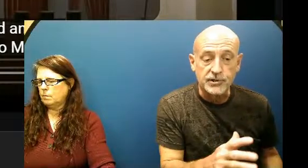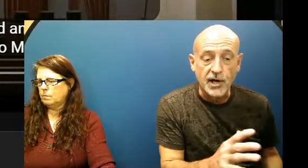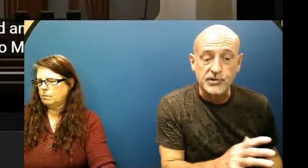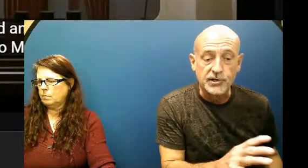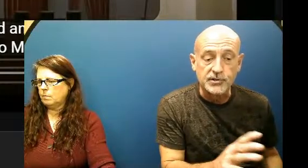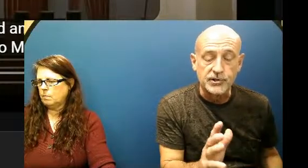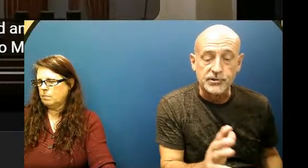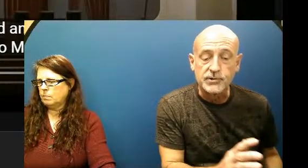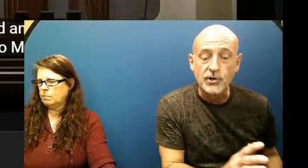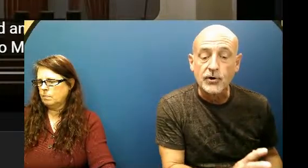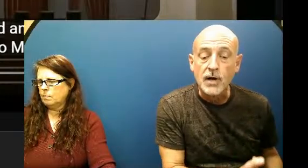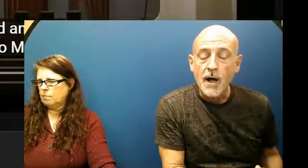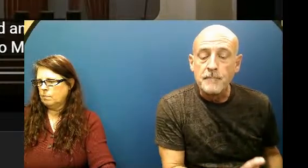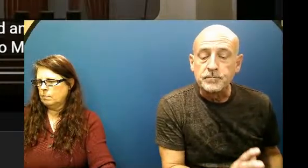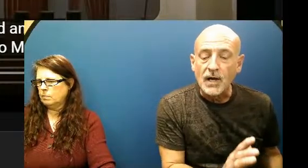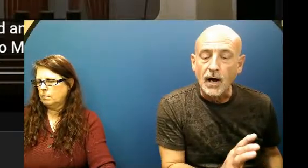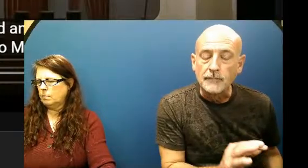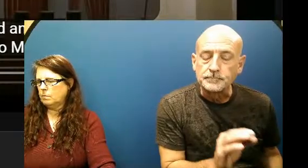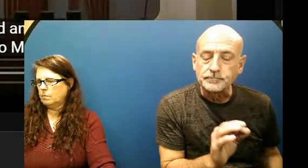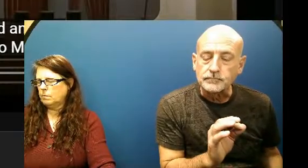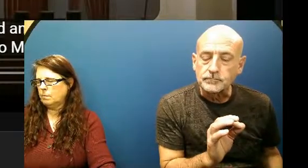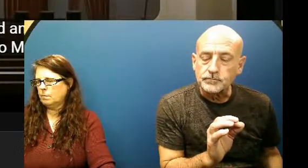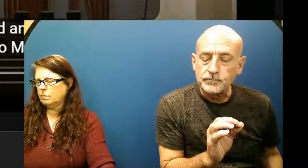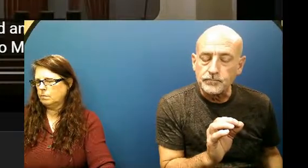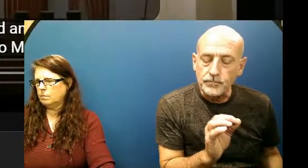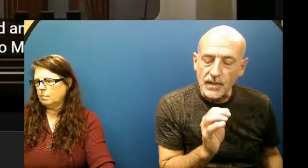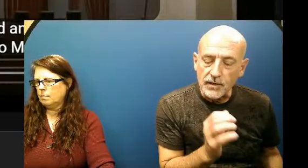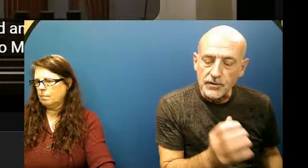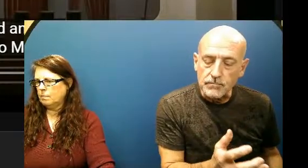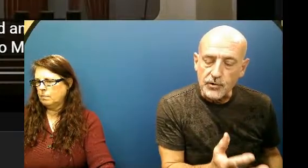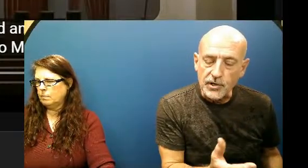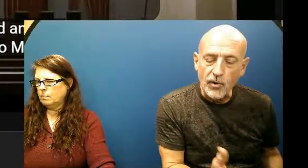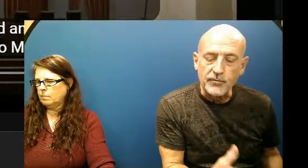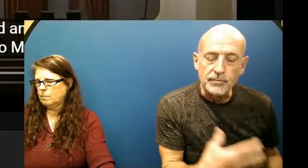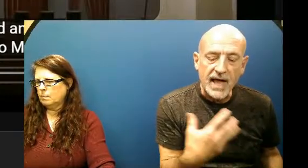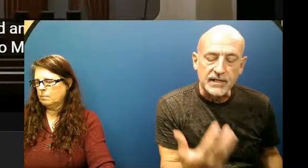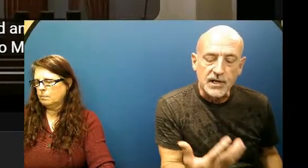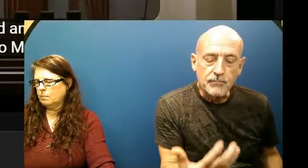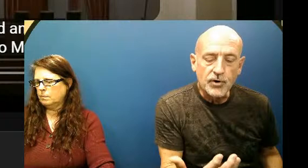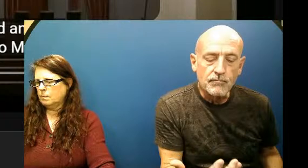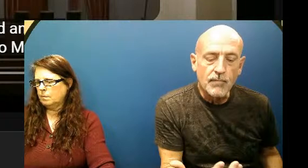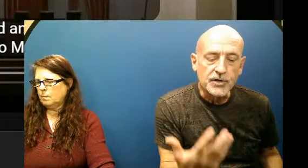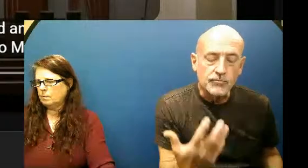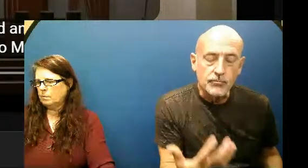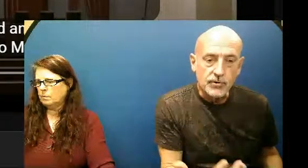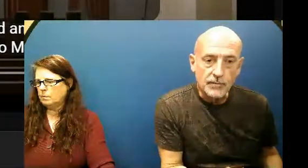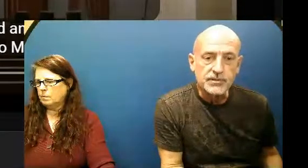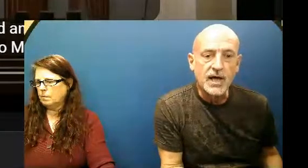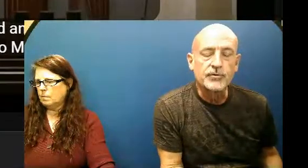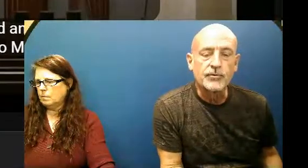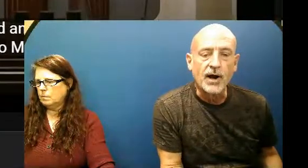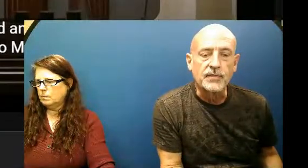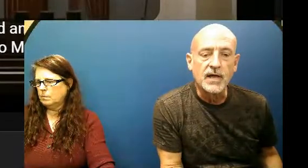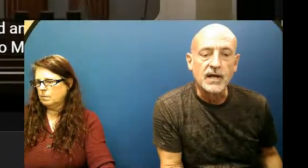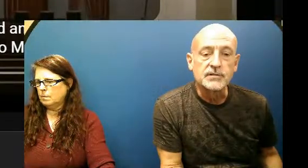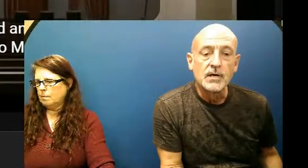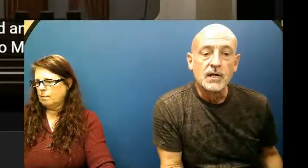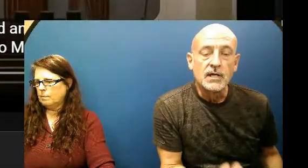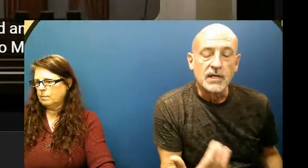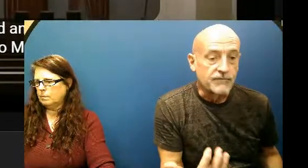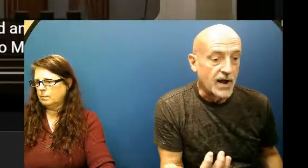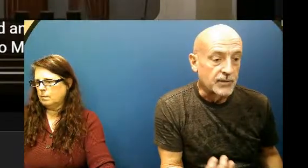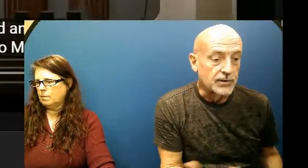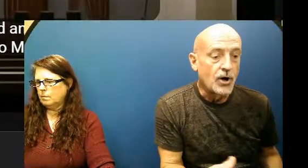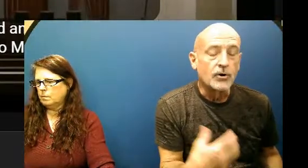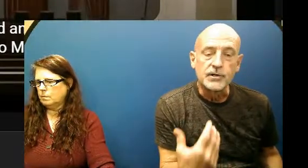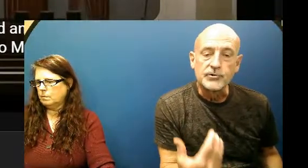but his logic is just absurd. You get away from that, and then he pretty much comes down with the right things.